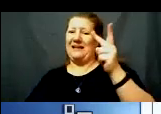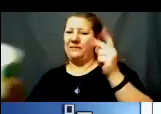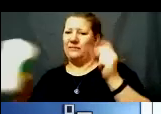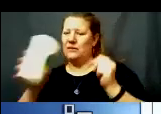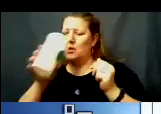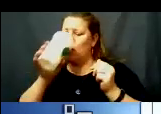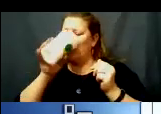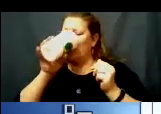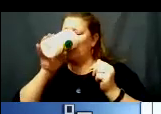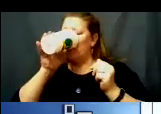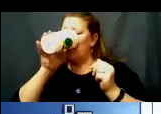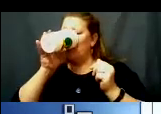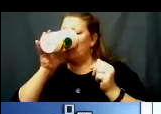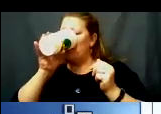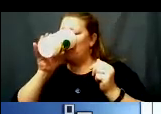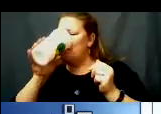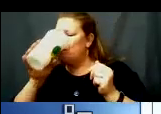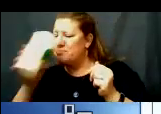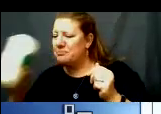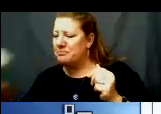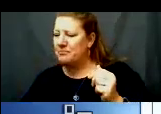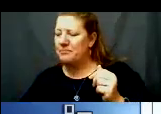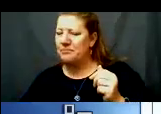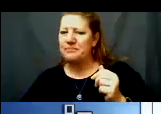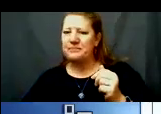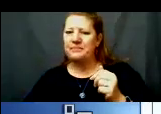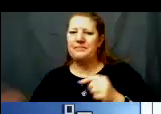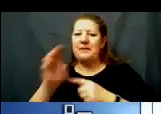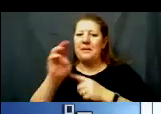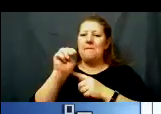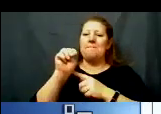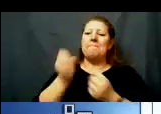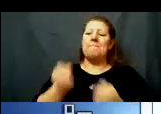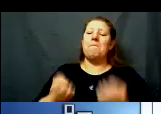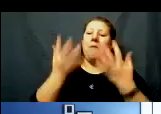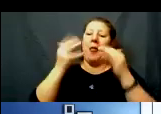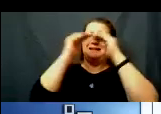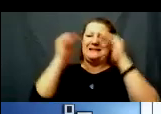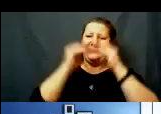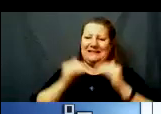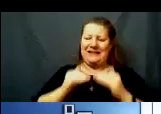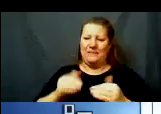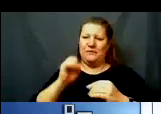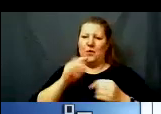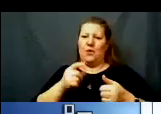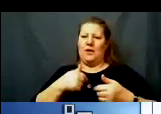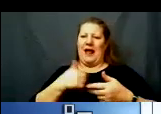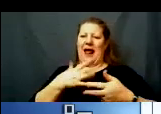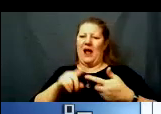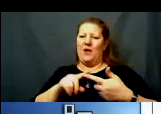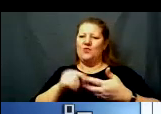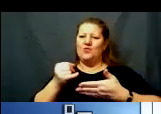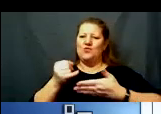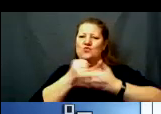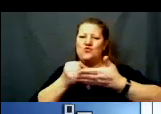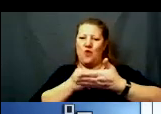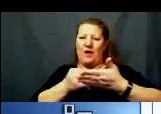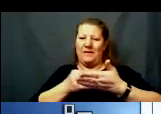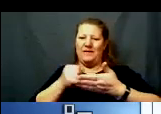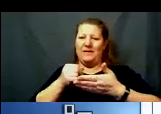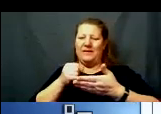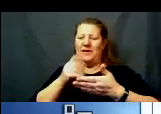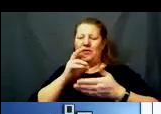analyses of these struggles. Starting with the micro scale, I'm very fond of drawing on the great work of many